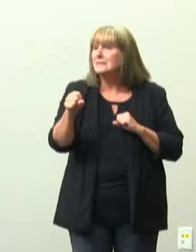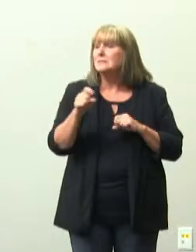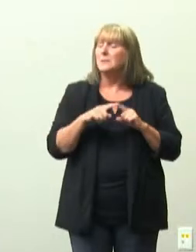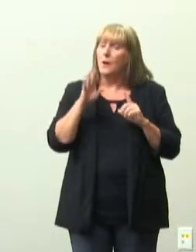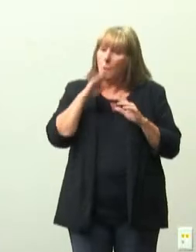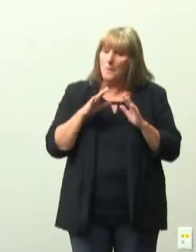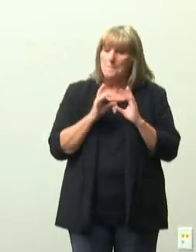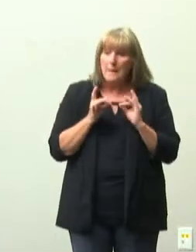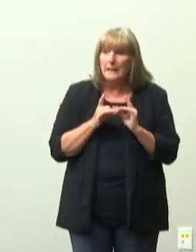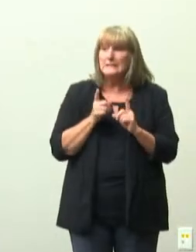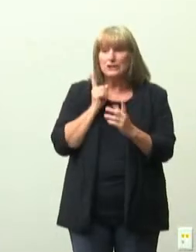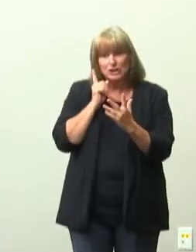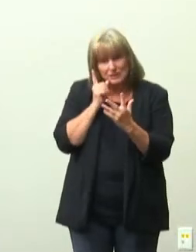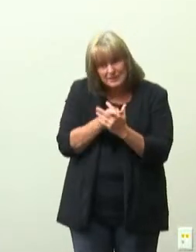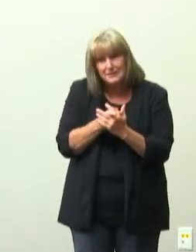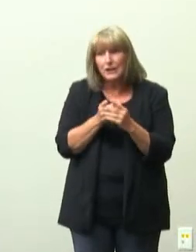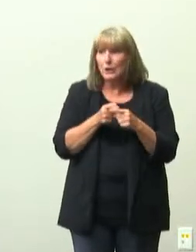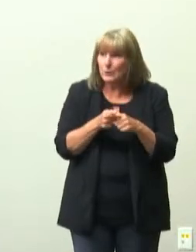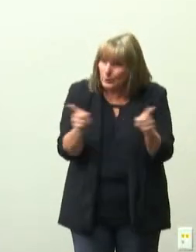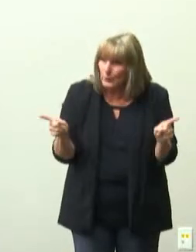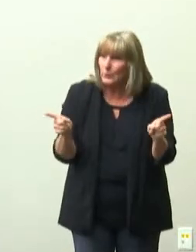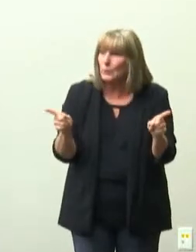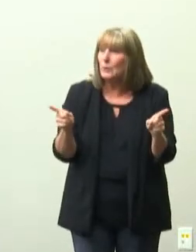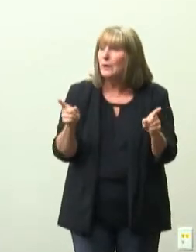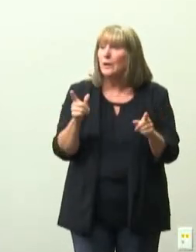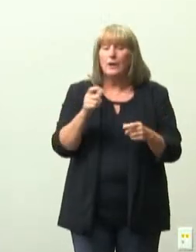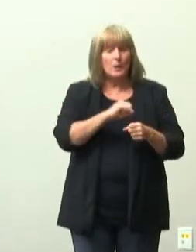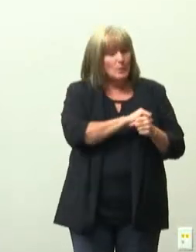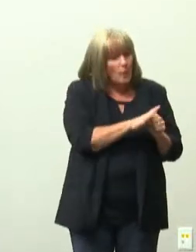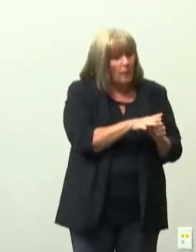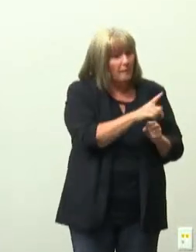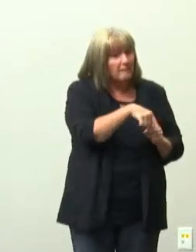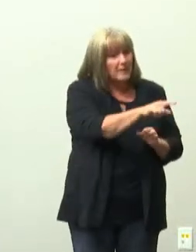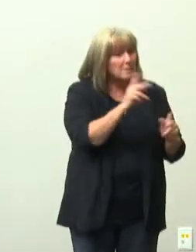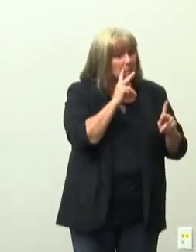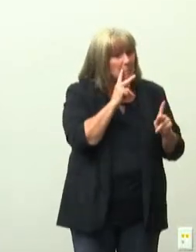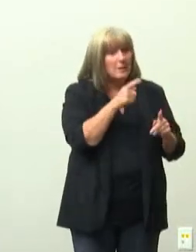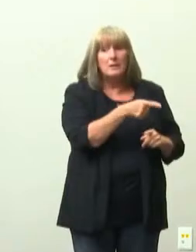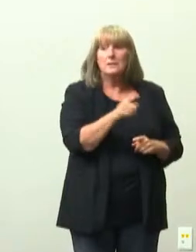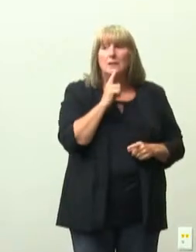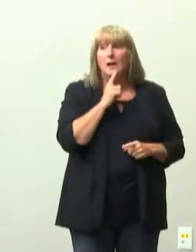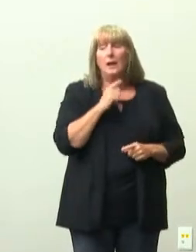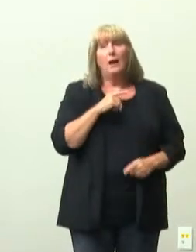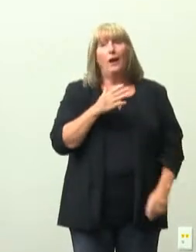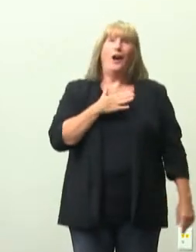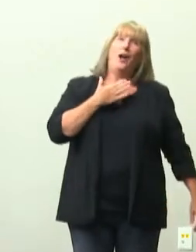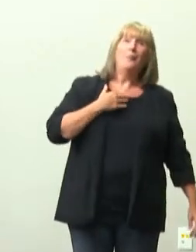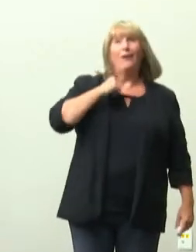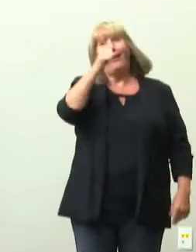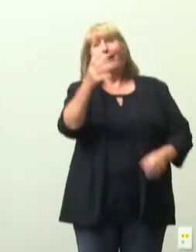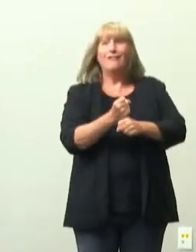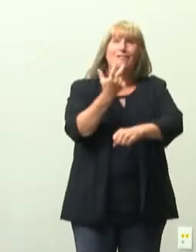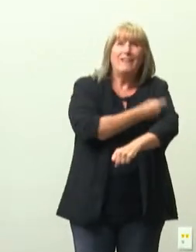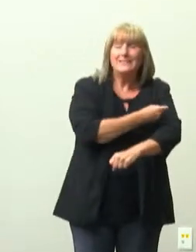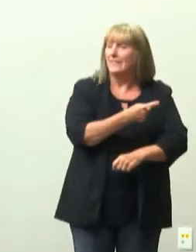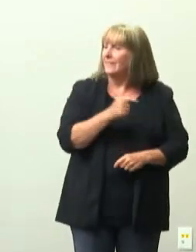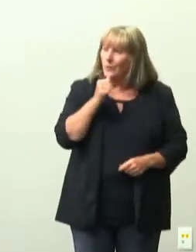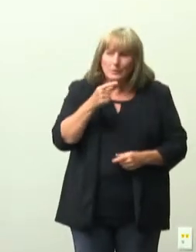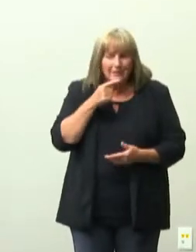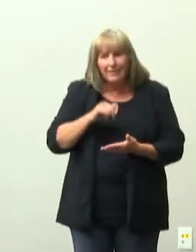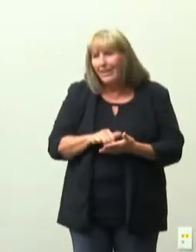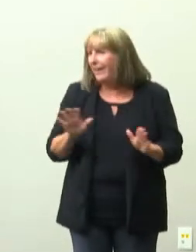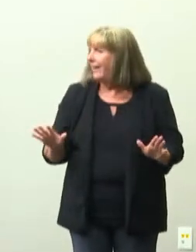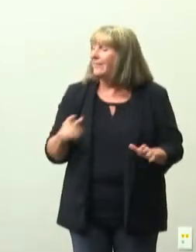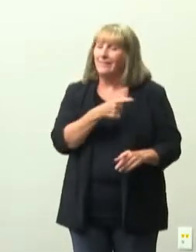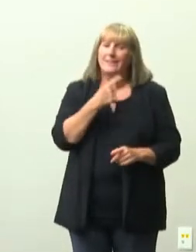hope that message gets out. There's not a person who got COVID and hospitalized that I've had that said, well, I'm sure glad I didn't get vaccinated. So I think it's